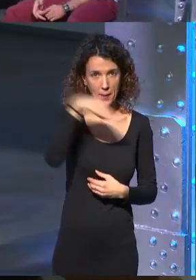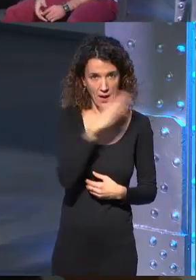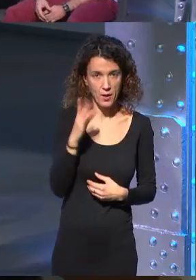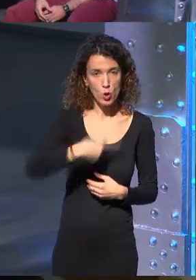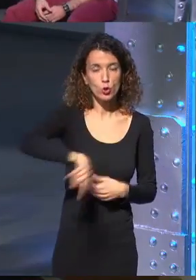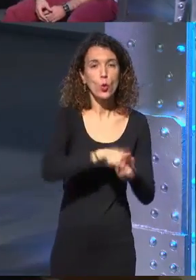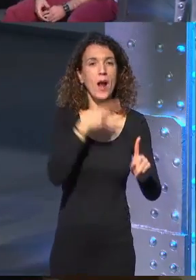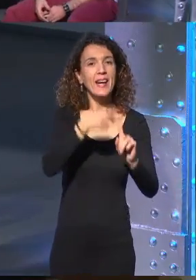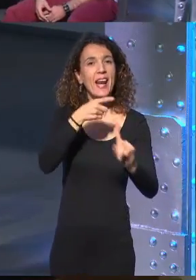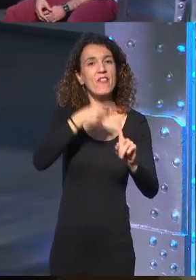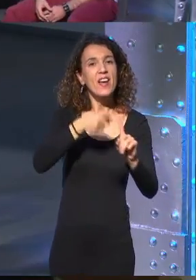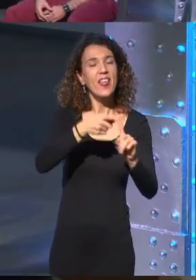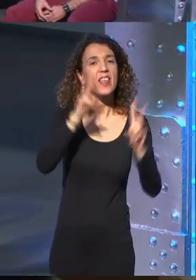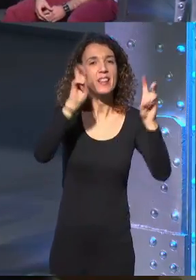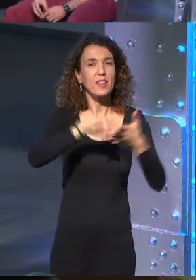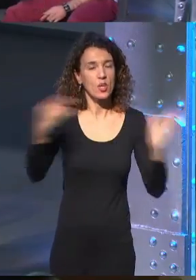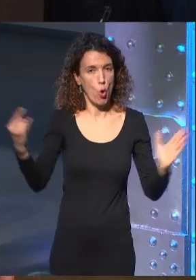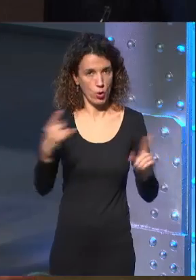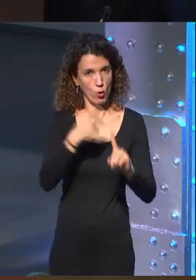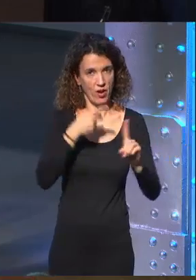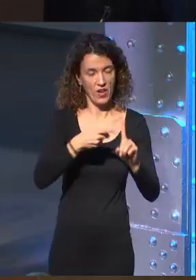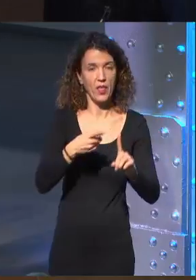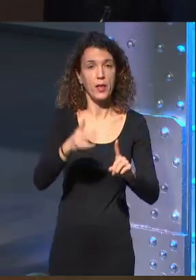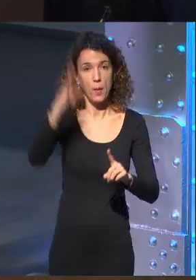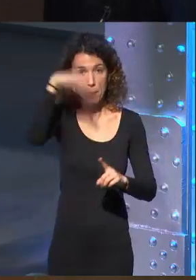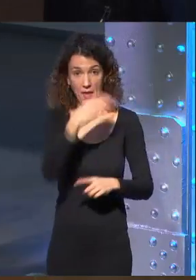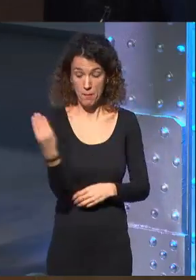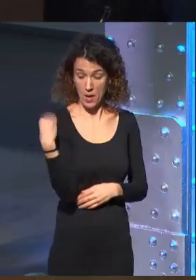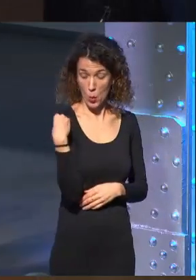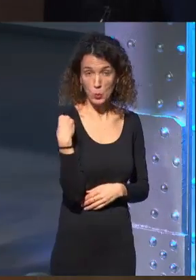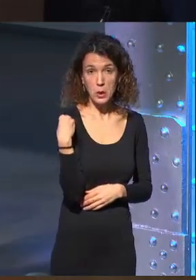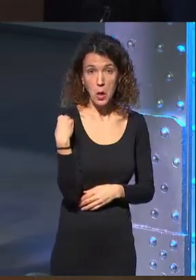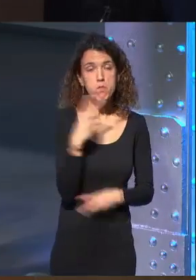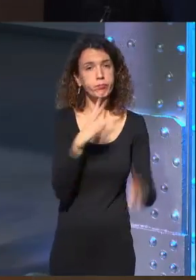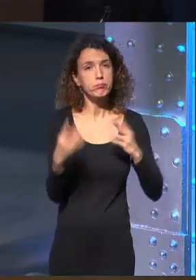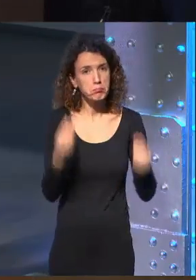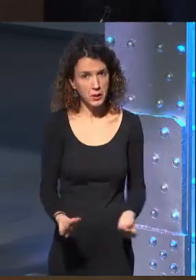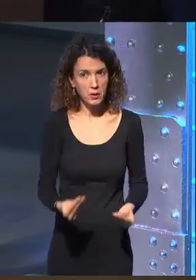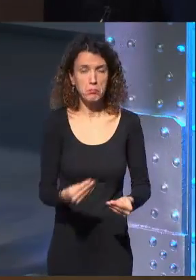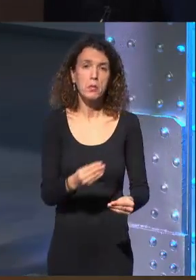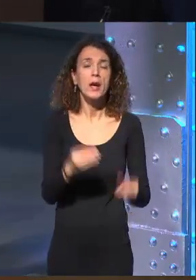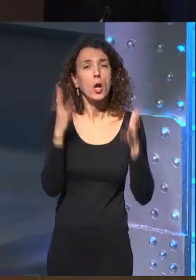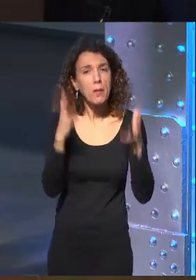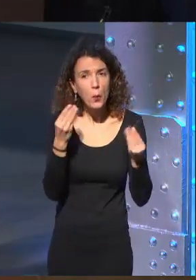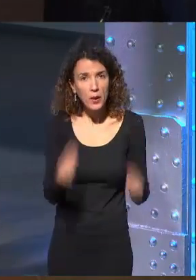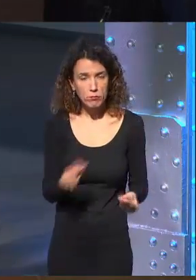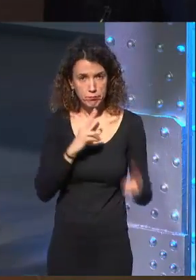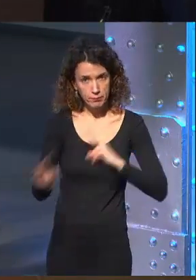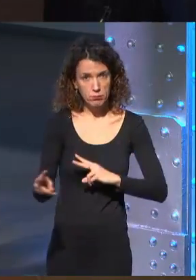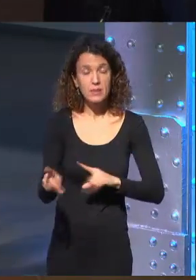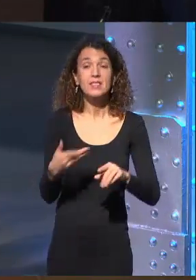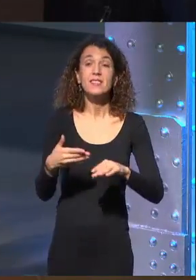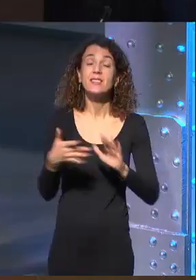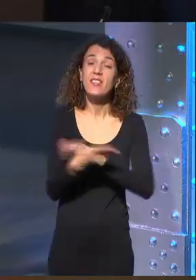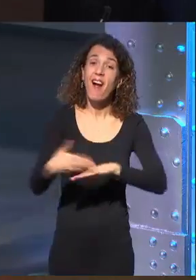towards our students, and also among parents. We need to be their reference in the technological field so that we